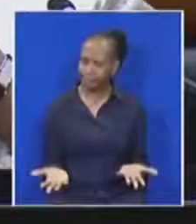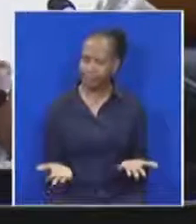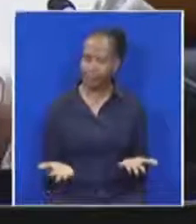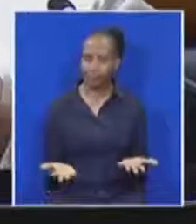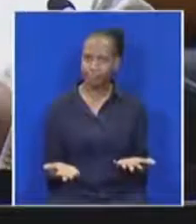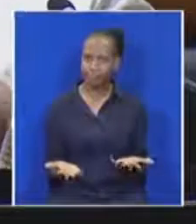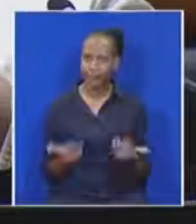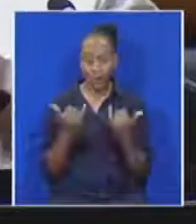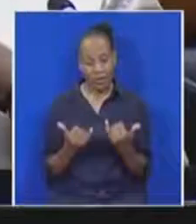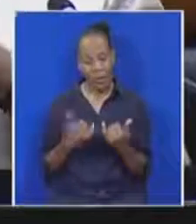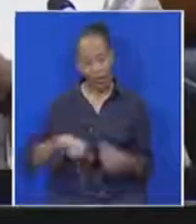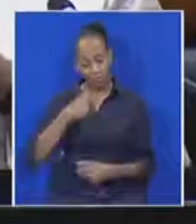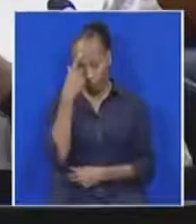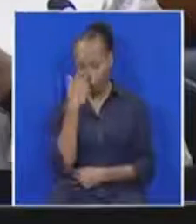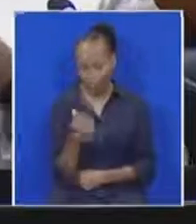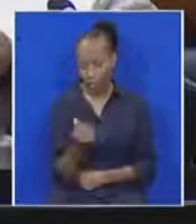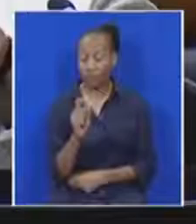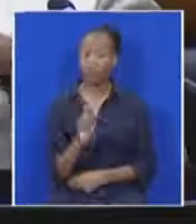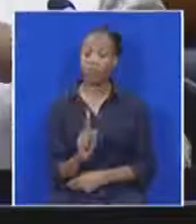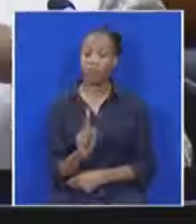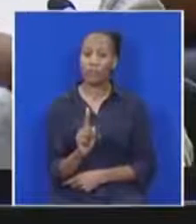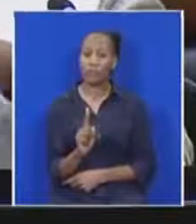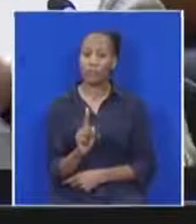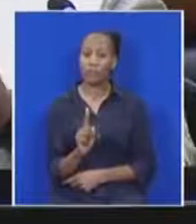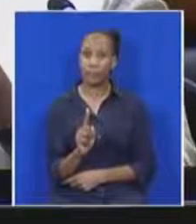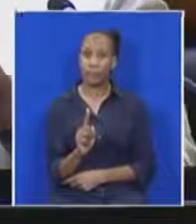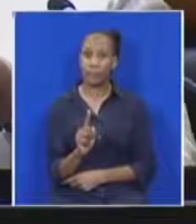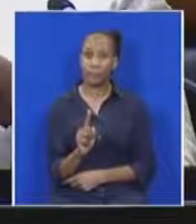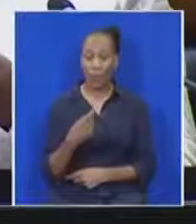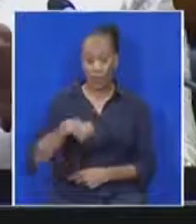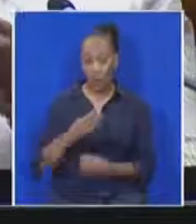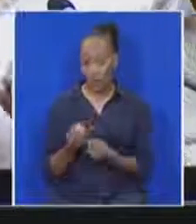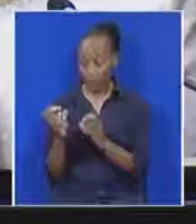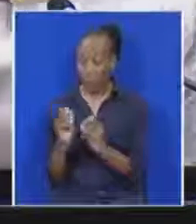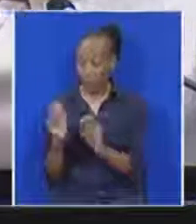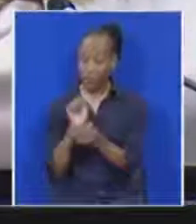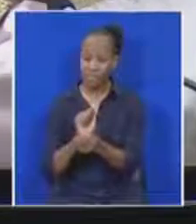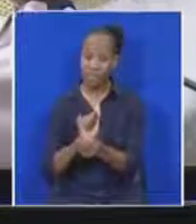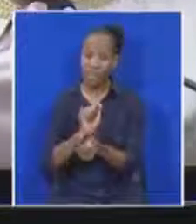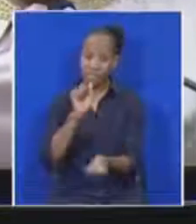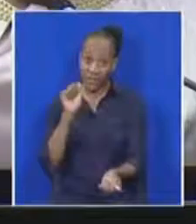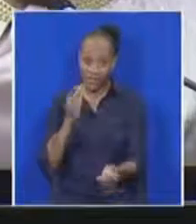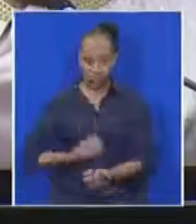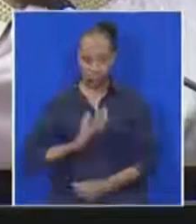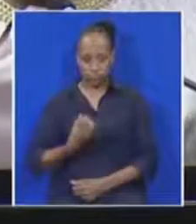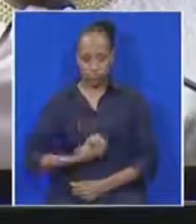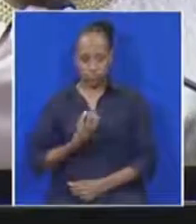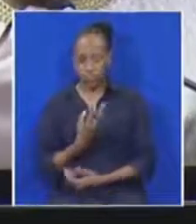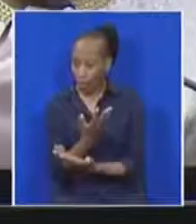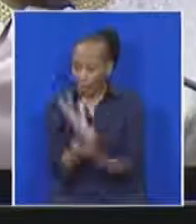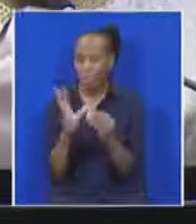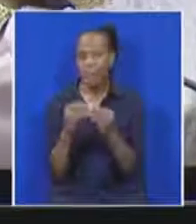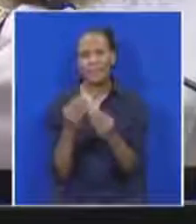we believe that in actual fact, the freedom of expression of the members of this Honorable